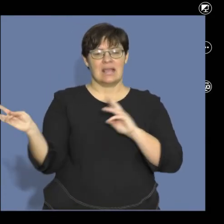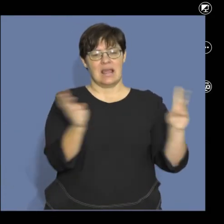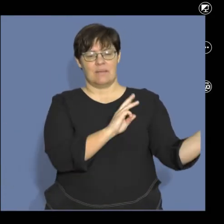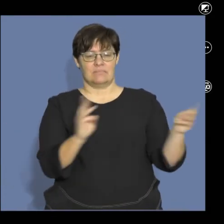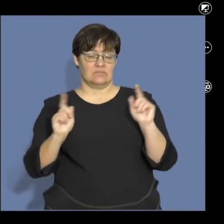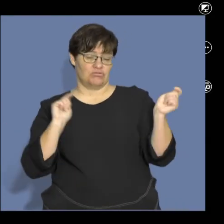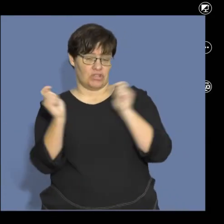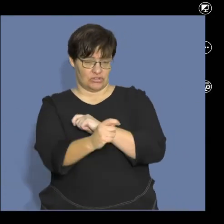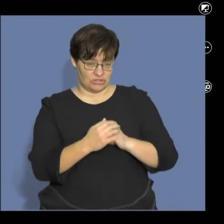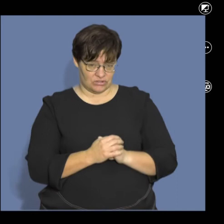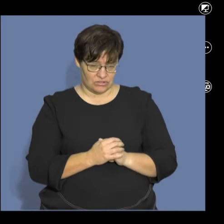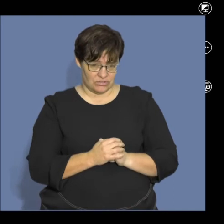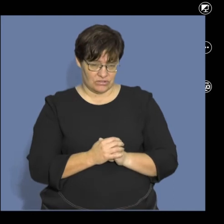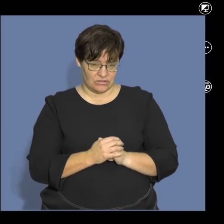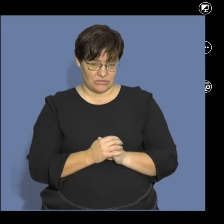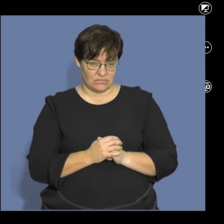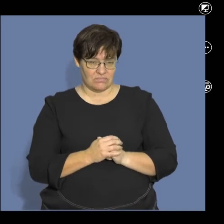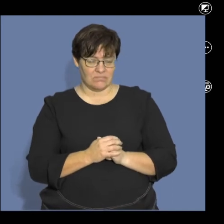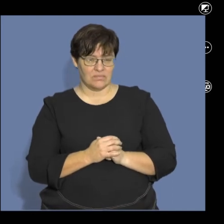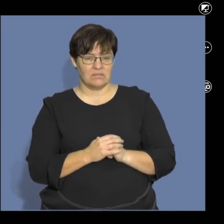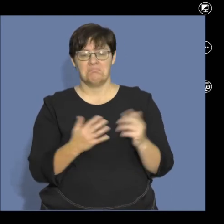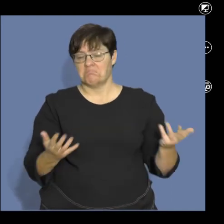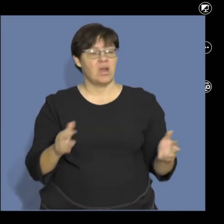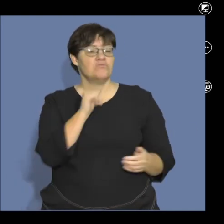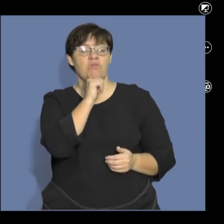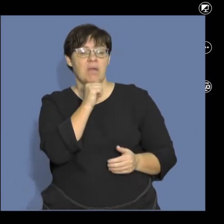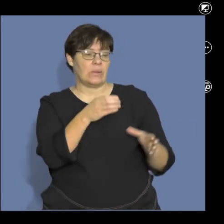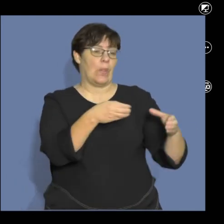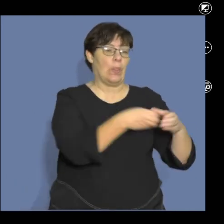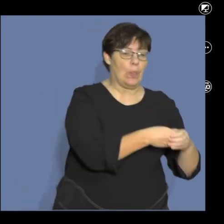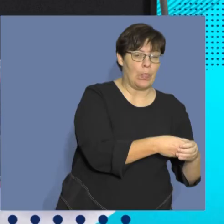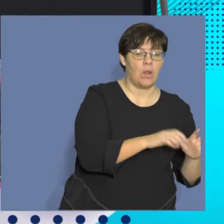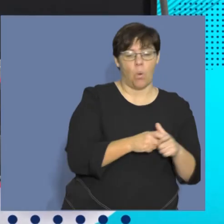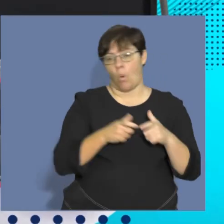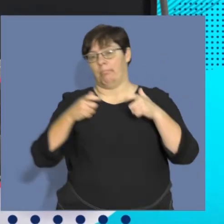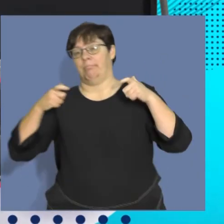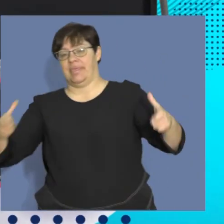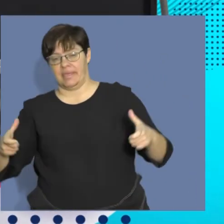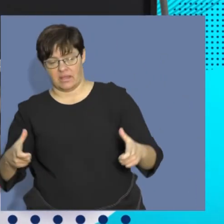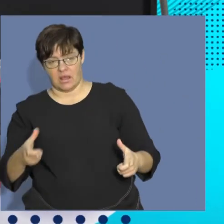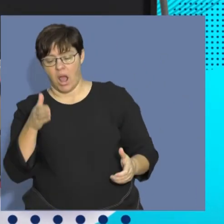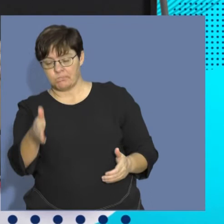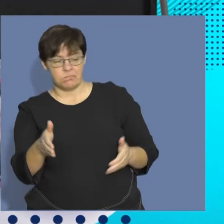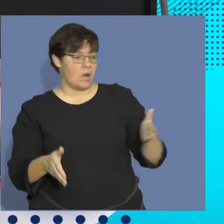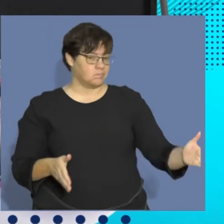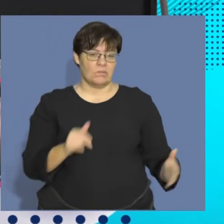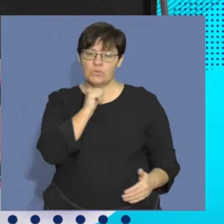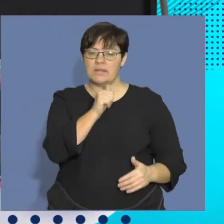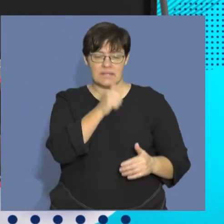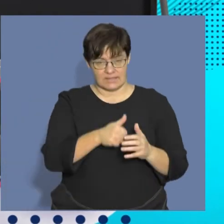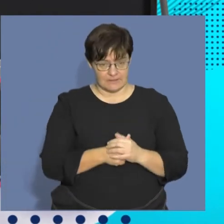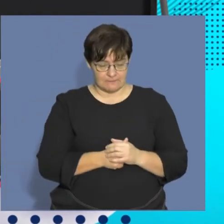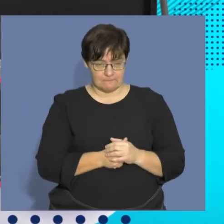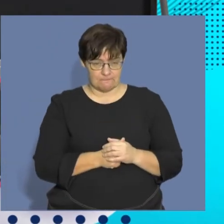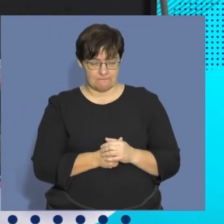climate changes are going to affect a population irrespective of how many members are